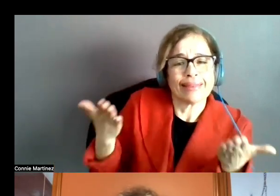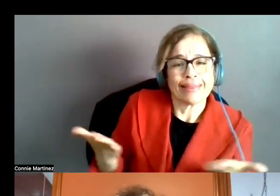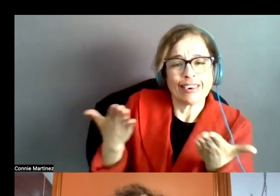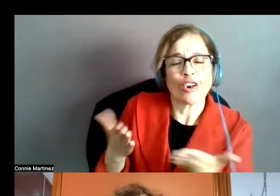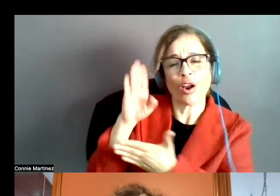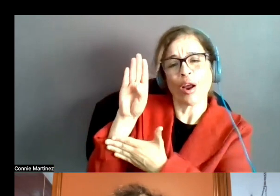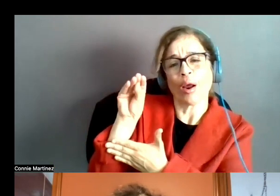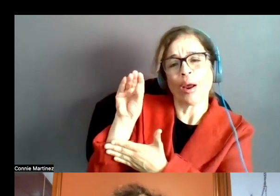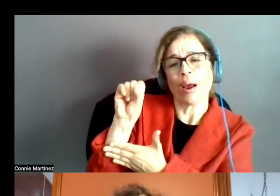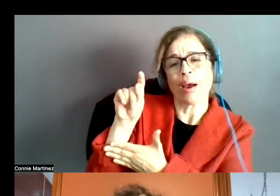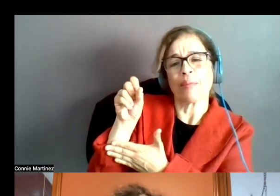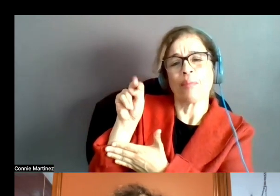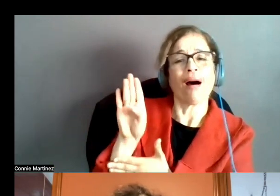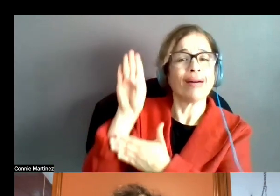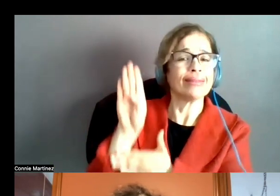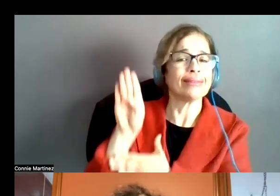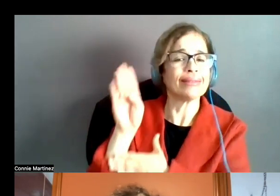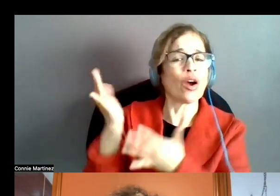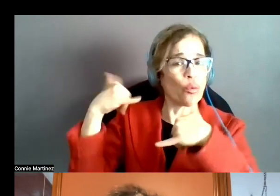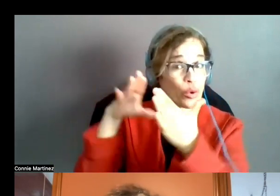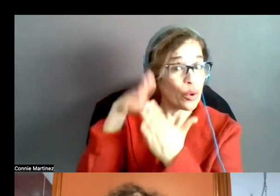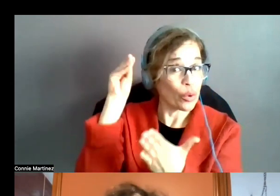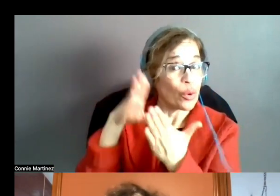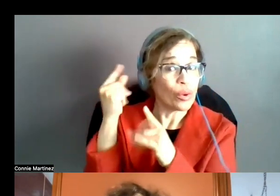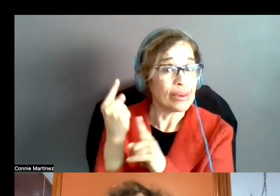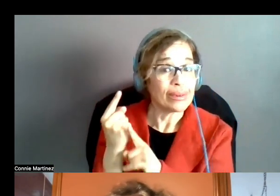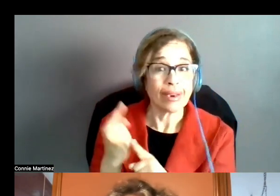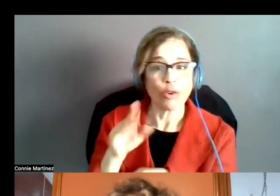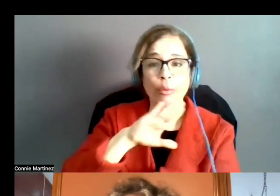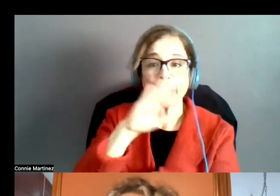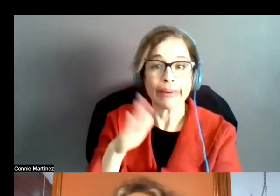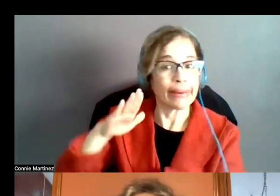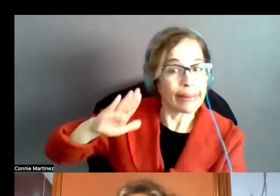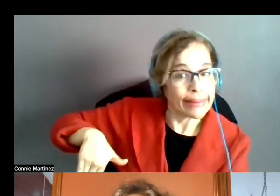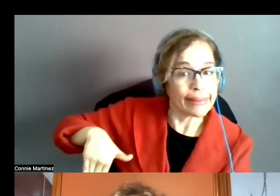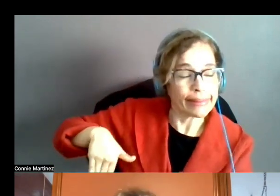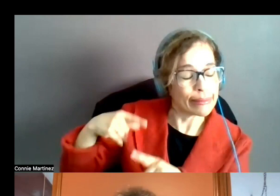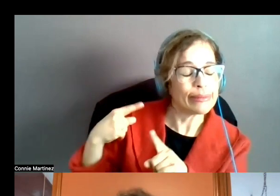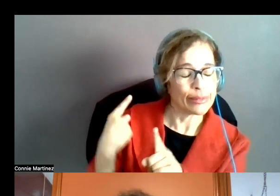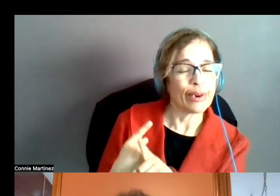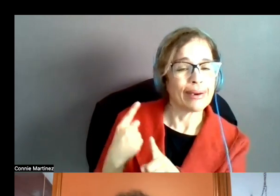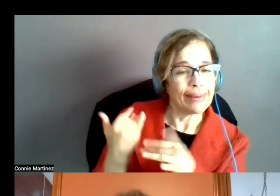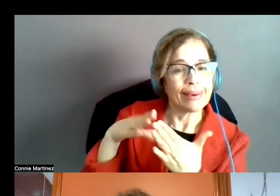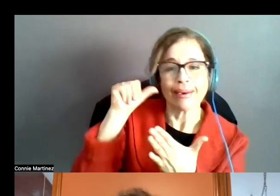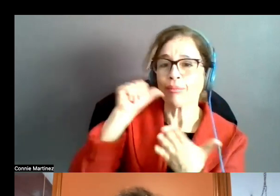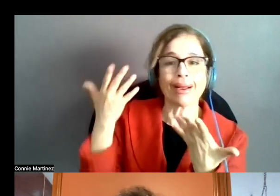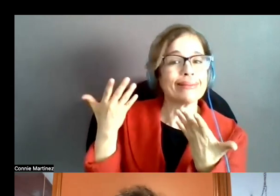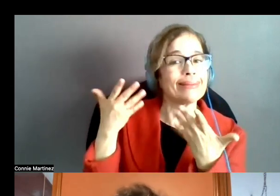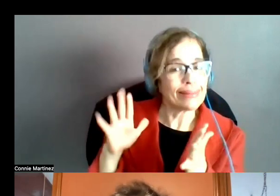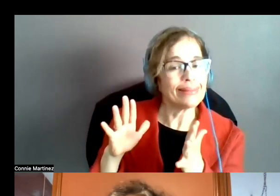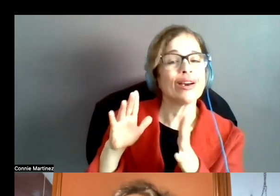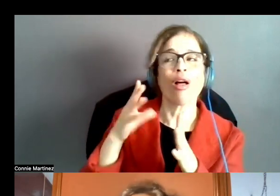Boston. Finished? No, we're still learning, right? Right. You're not done yet, right? People ask me, I'm not done. I've got a lot